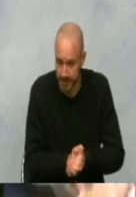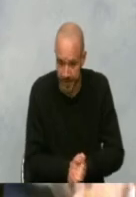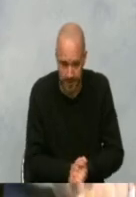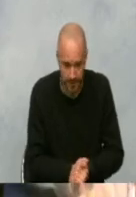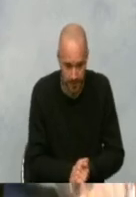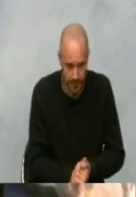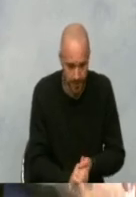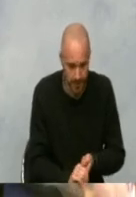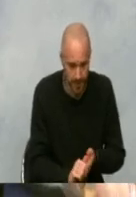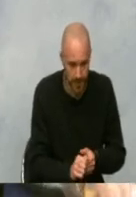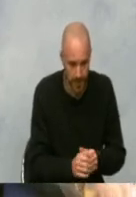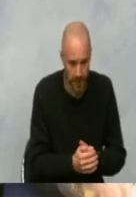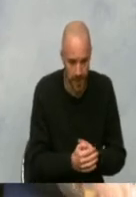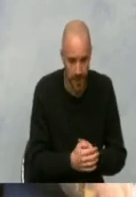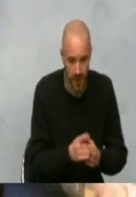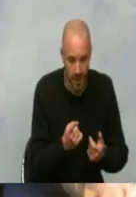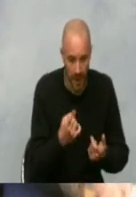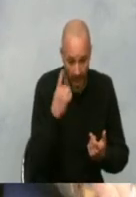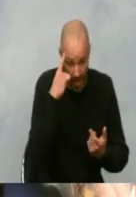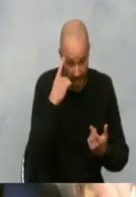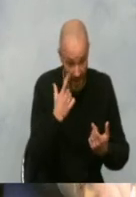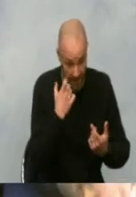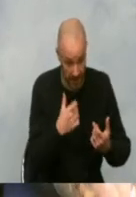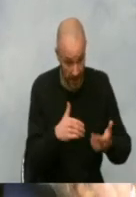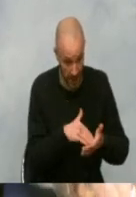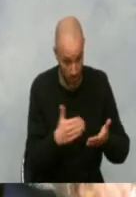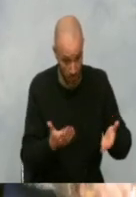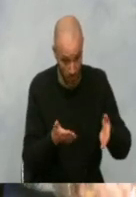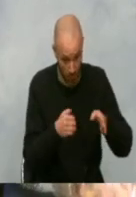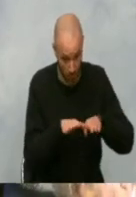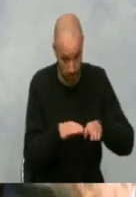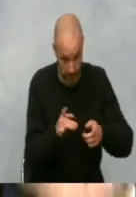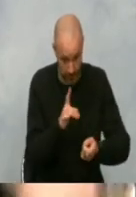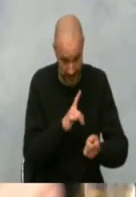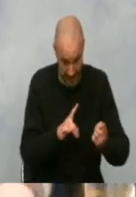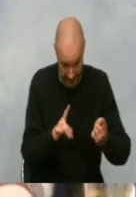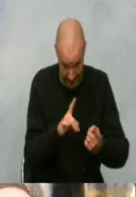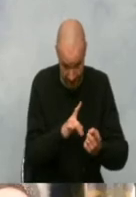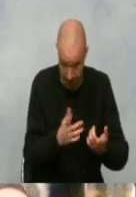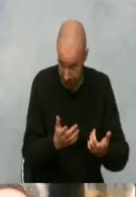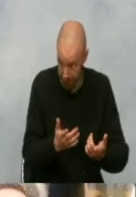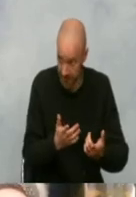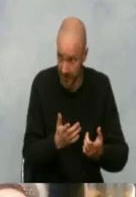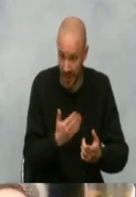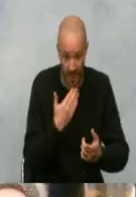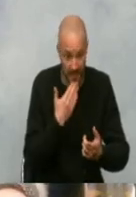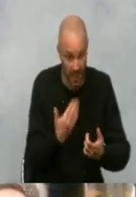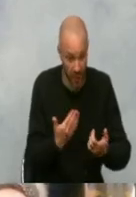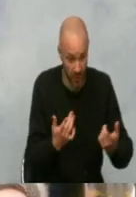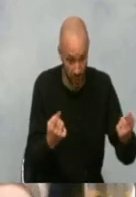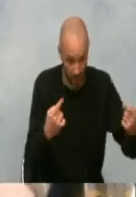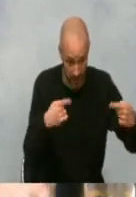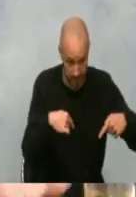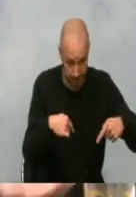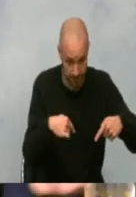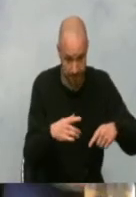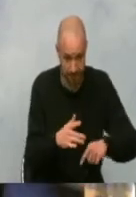Okay, I think we can close the meeting now. Thank you for your attendance.